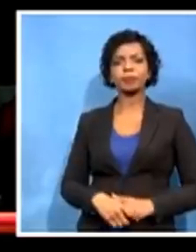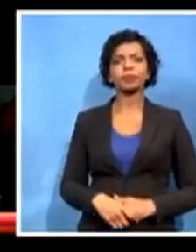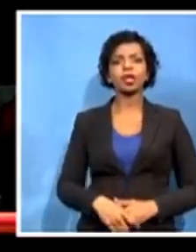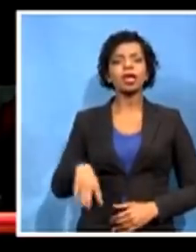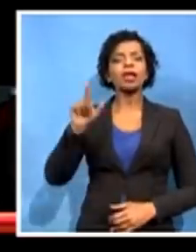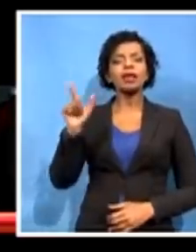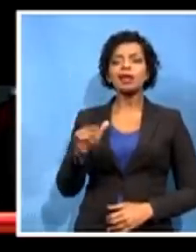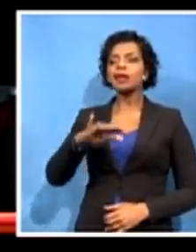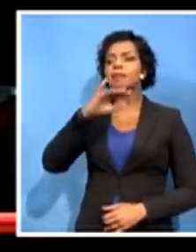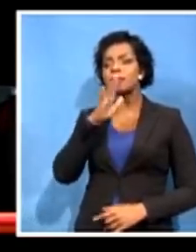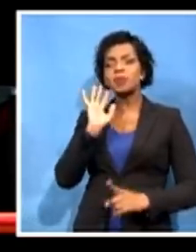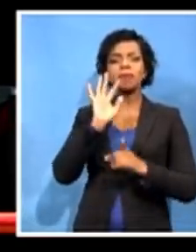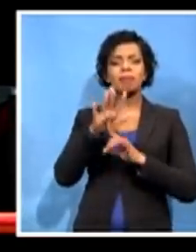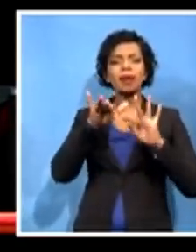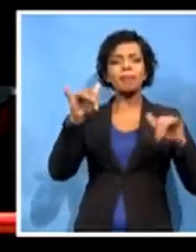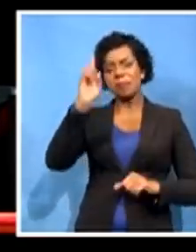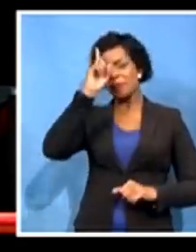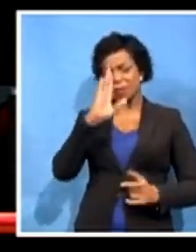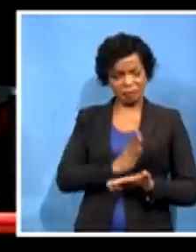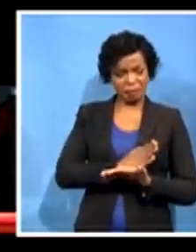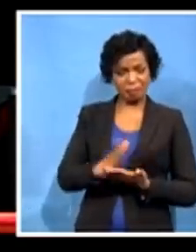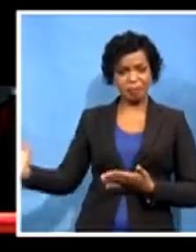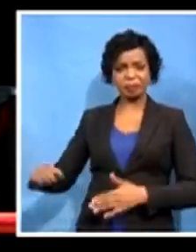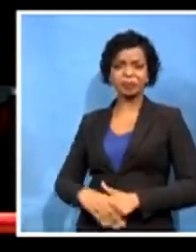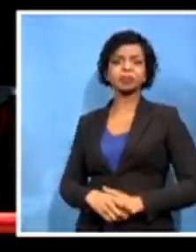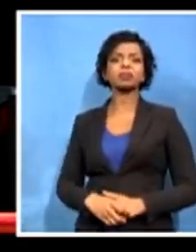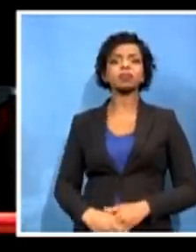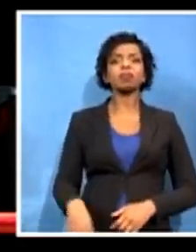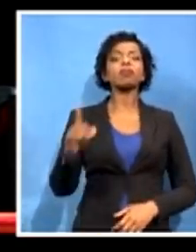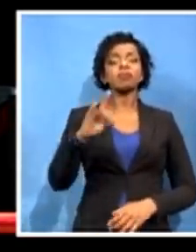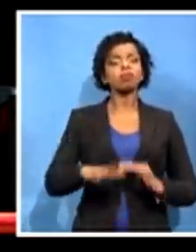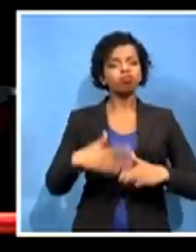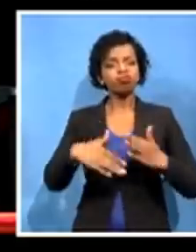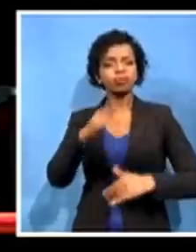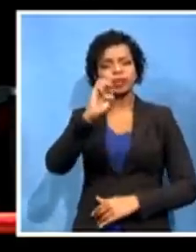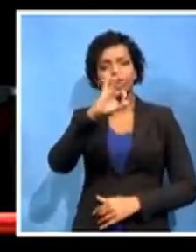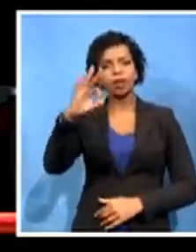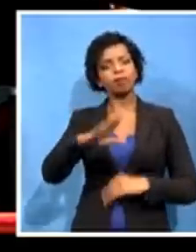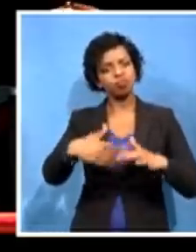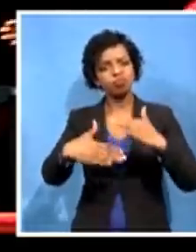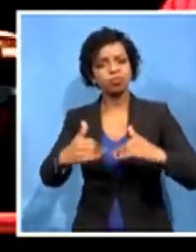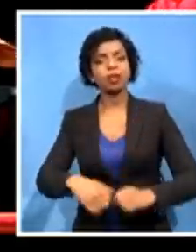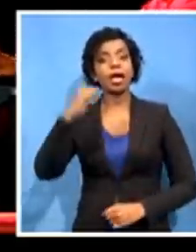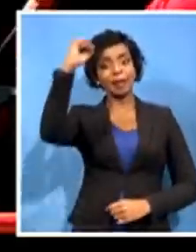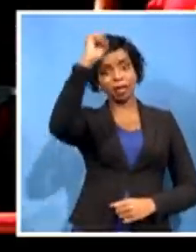hands up! Long live the EFF, long live! Amanda!